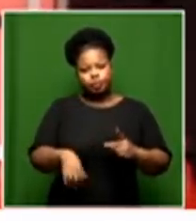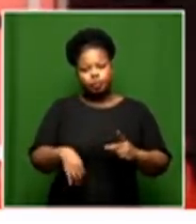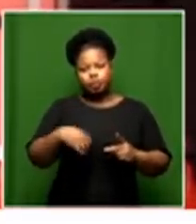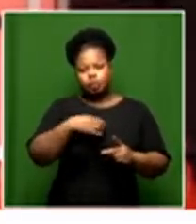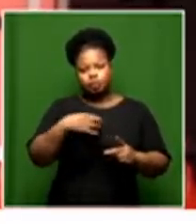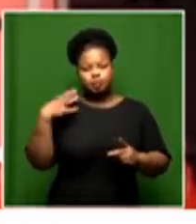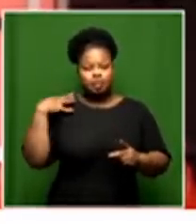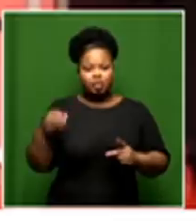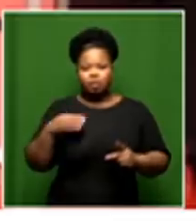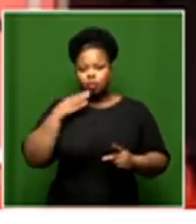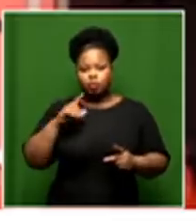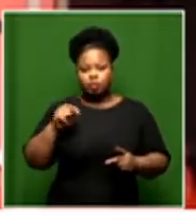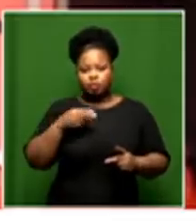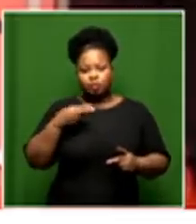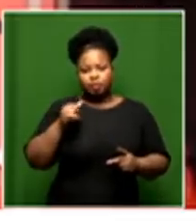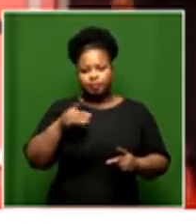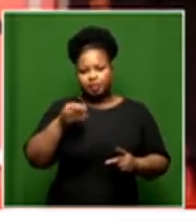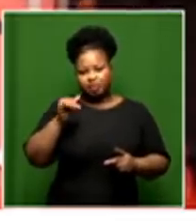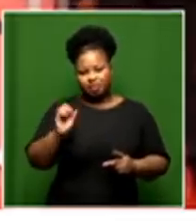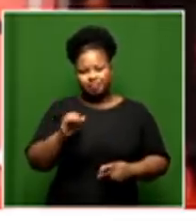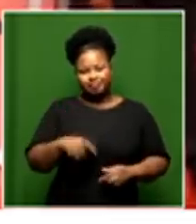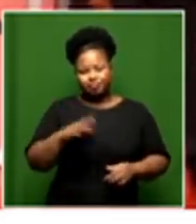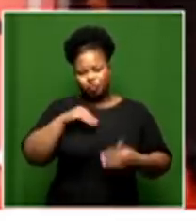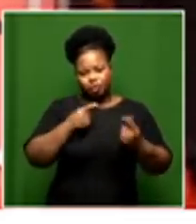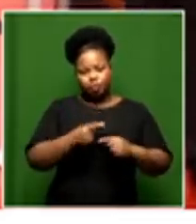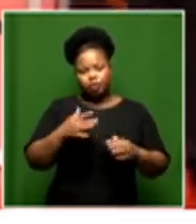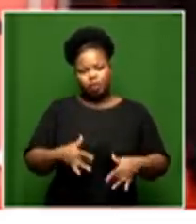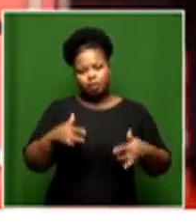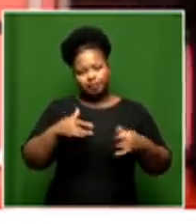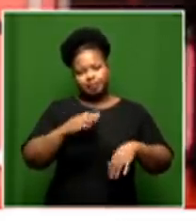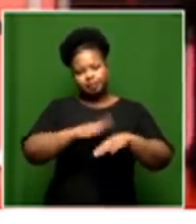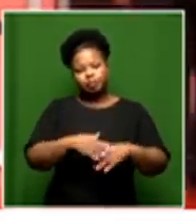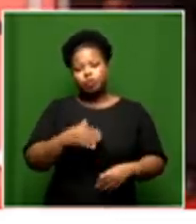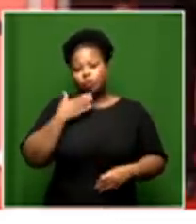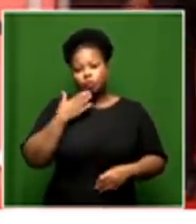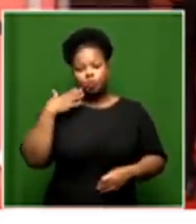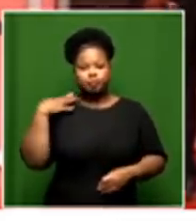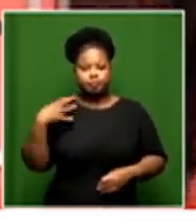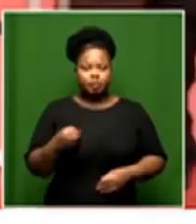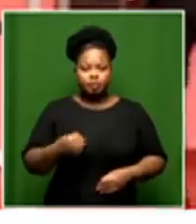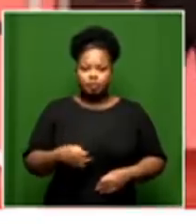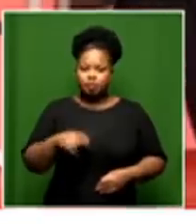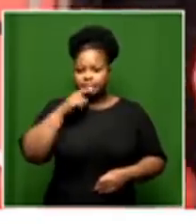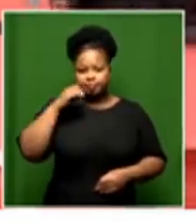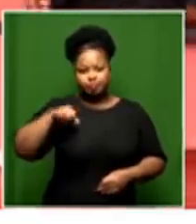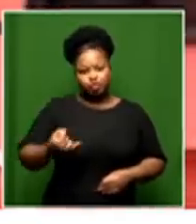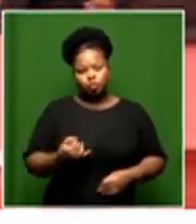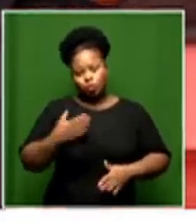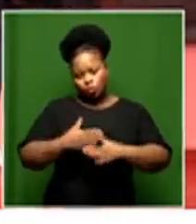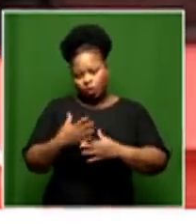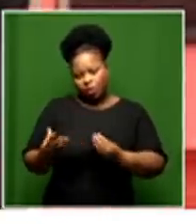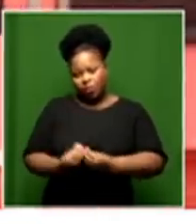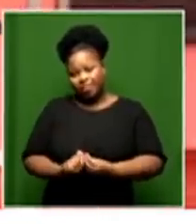Thembi Siwe. I was going to speak about the life and times of the Minister Jackson Mthembu, and particularly working with him in